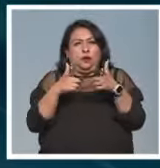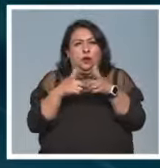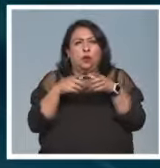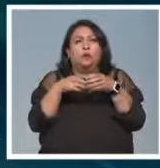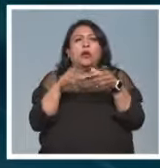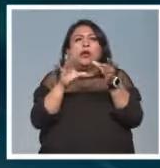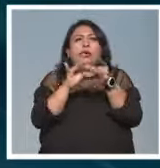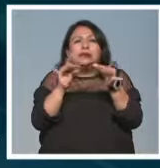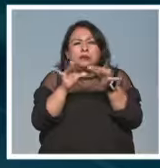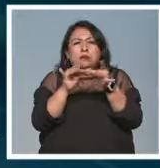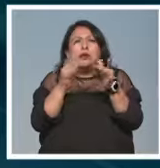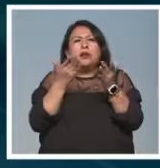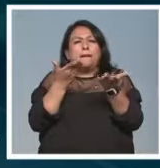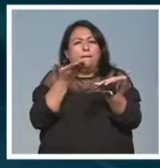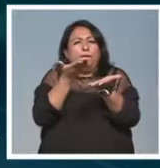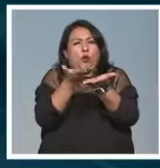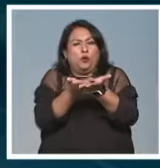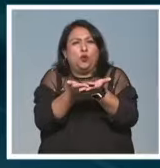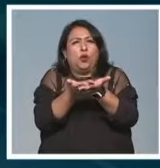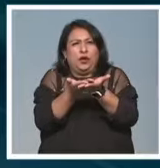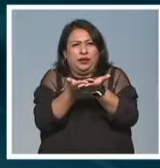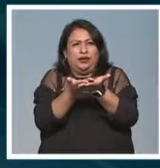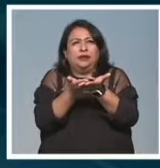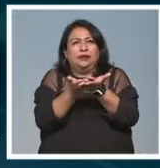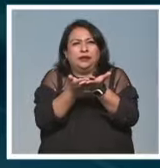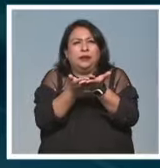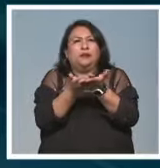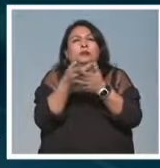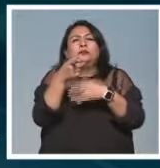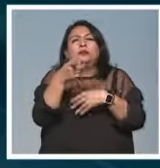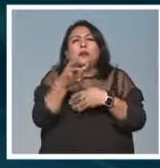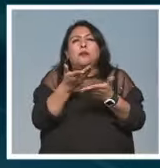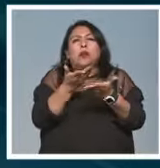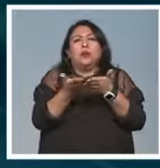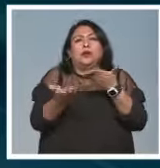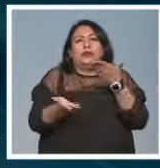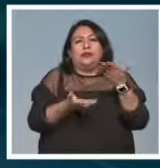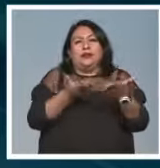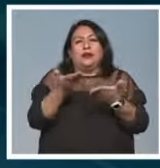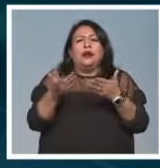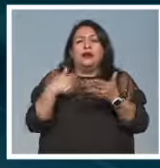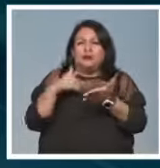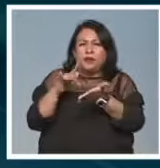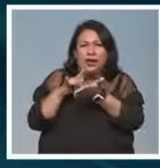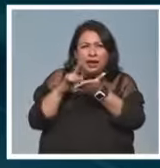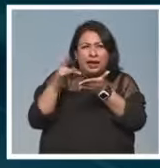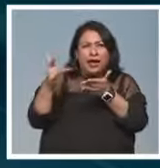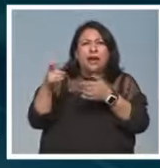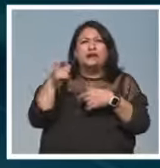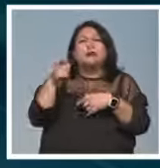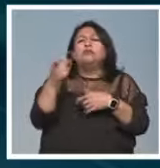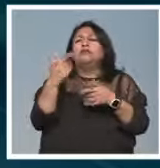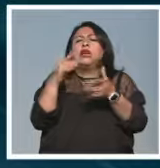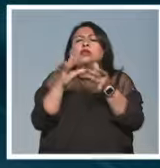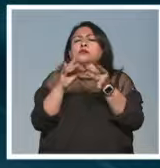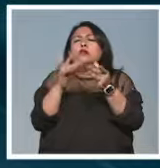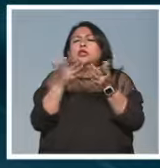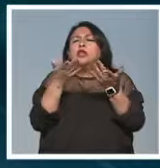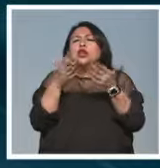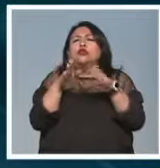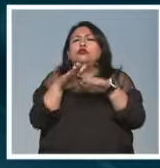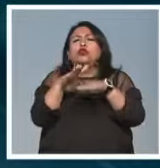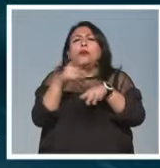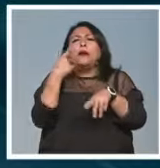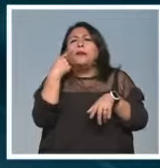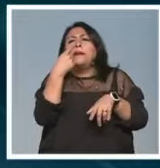nos habla un poco de la propuesta que trae, la propuesta artística de Irlanda. Thank you, Michael. Tell us a little bit about what we're going to see on stage.